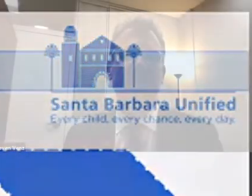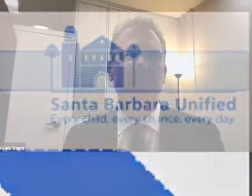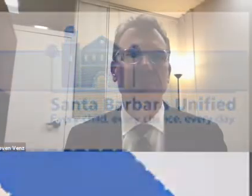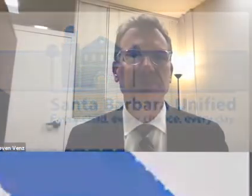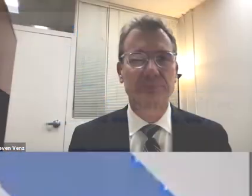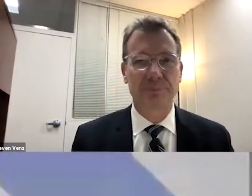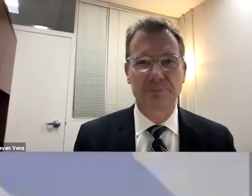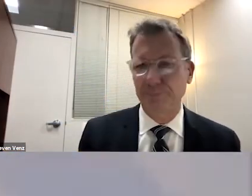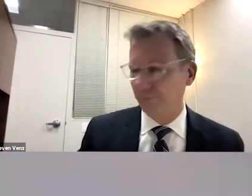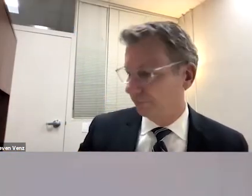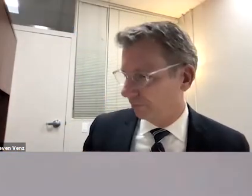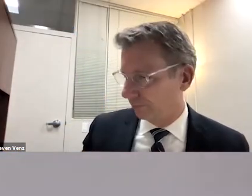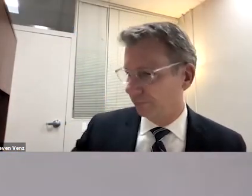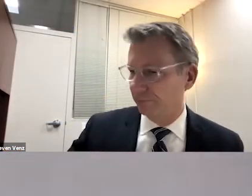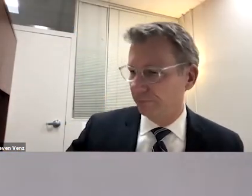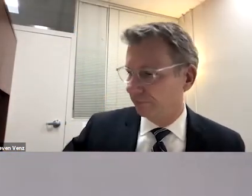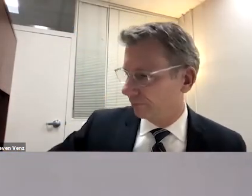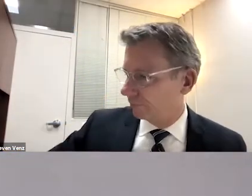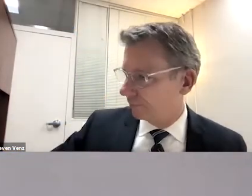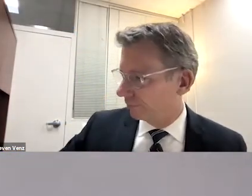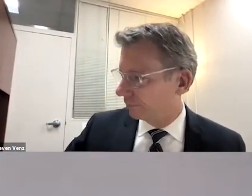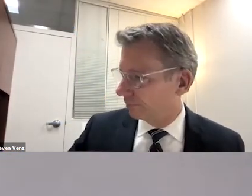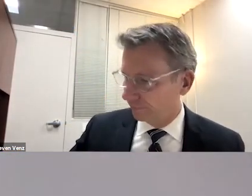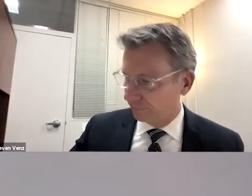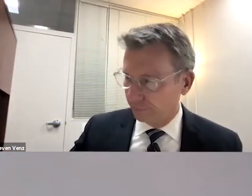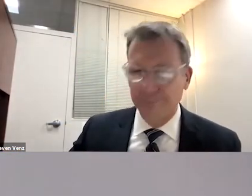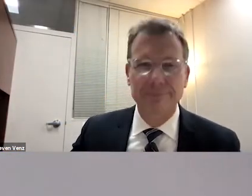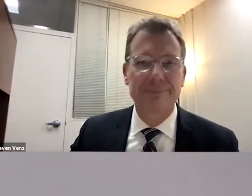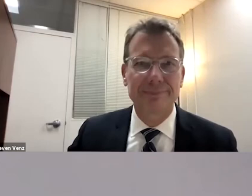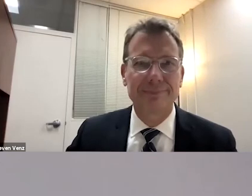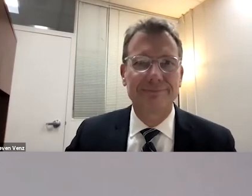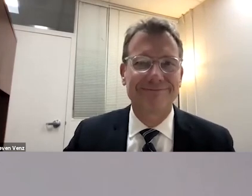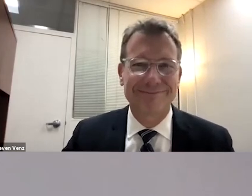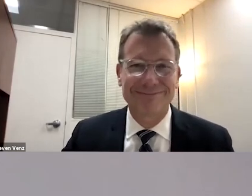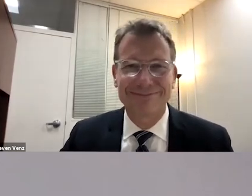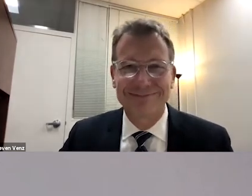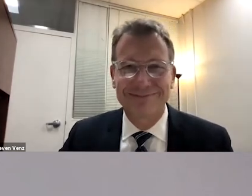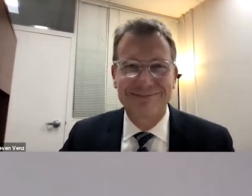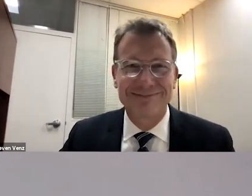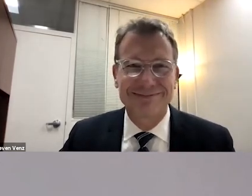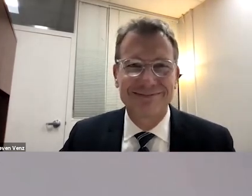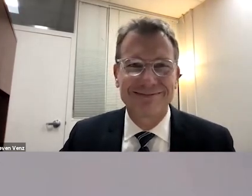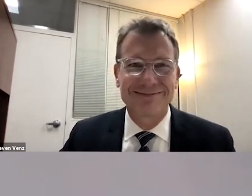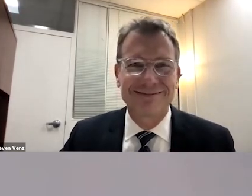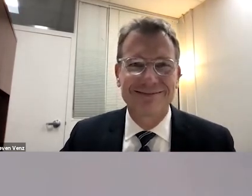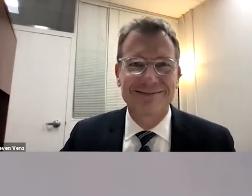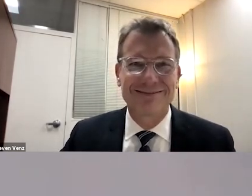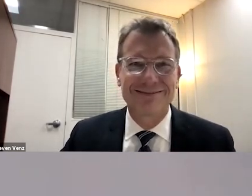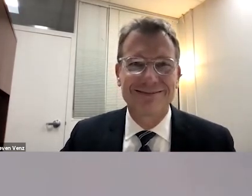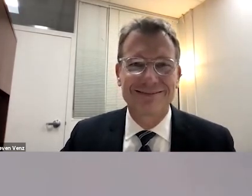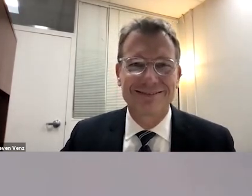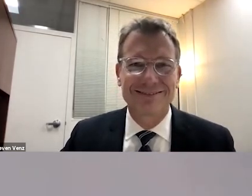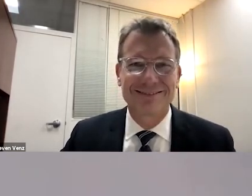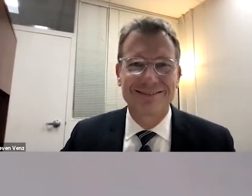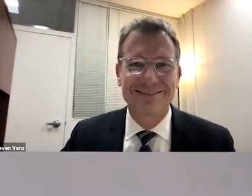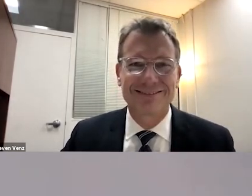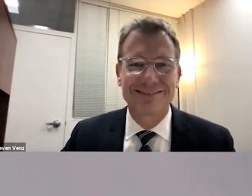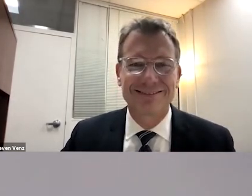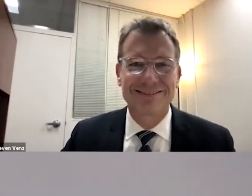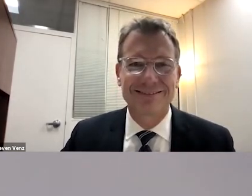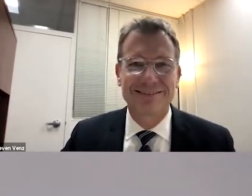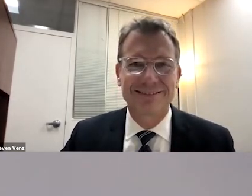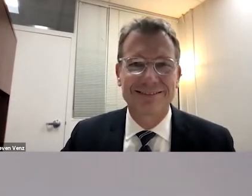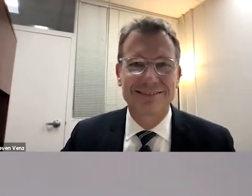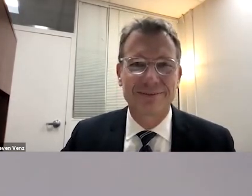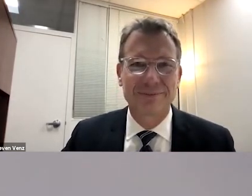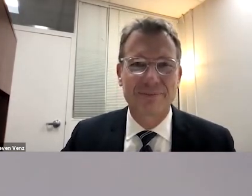Thanks. Before we open it up, first of all, Mr. Venz, welcome. So glad to have you here, and